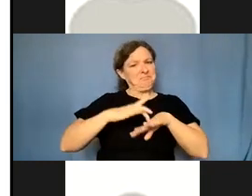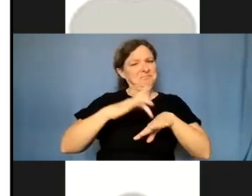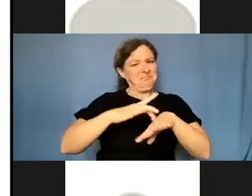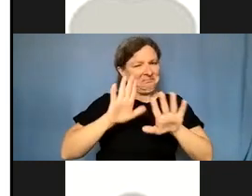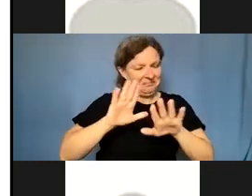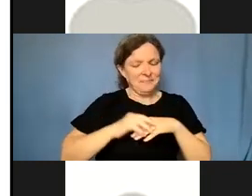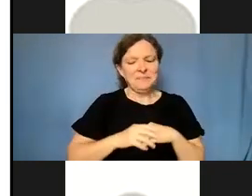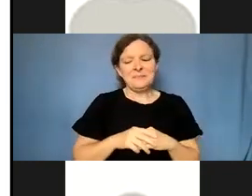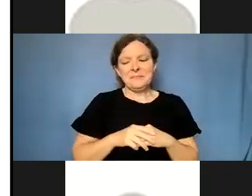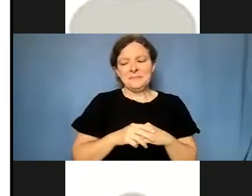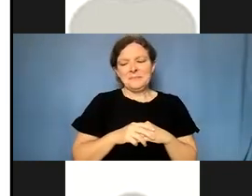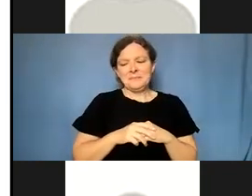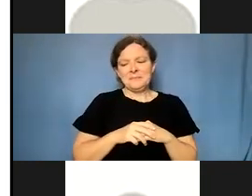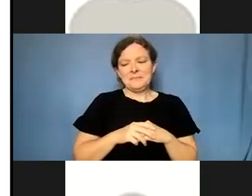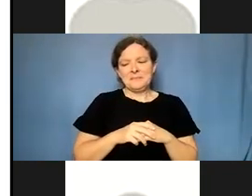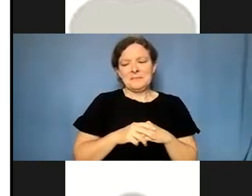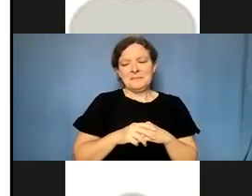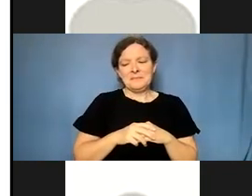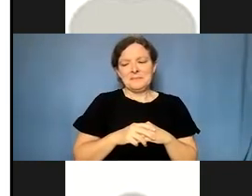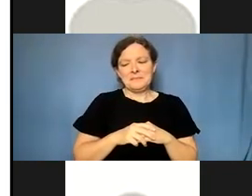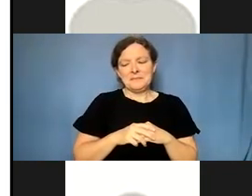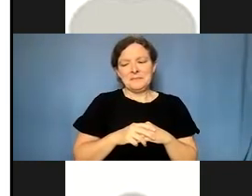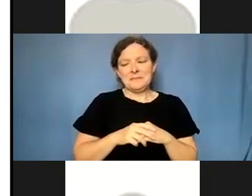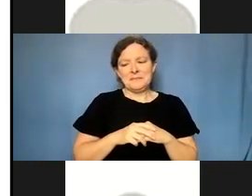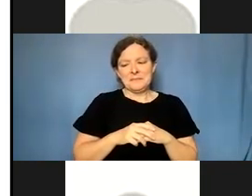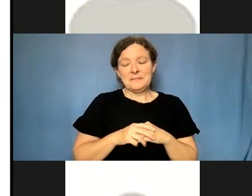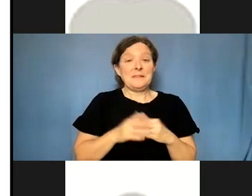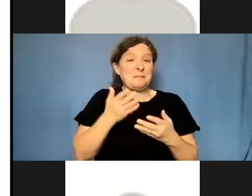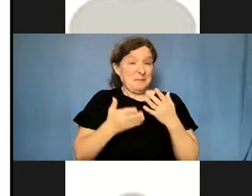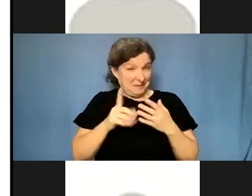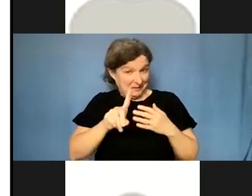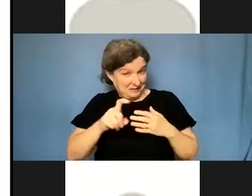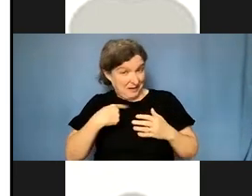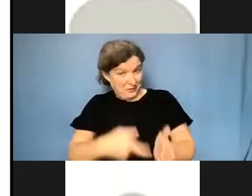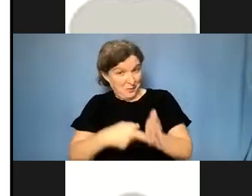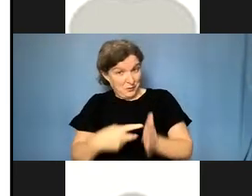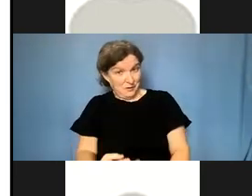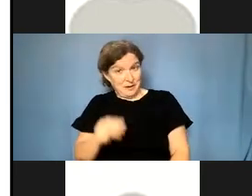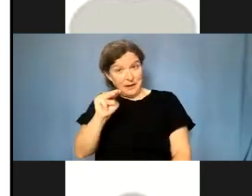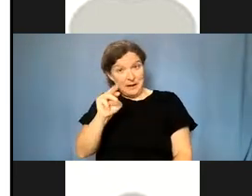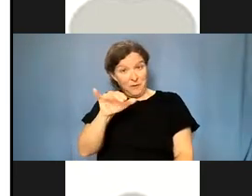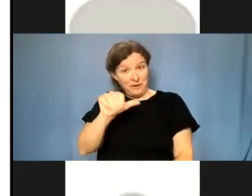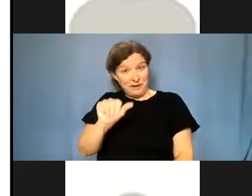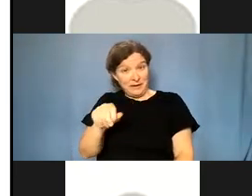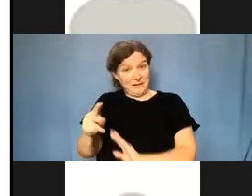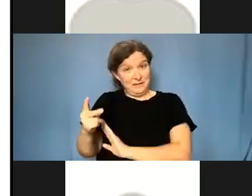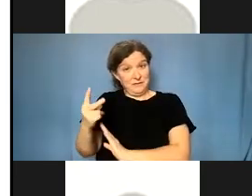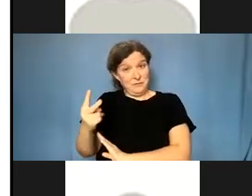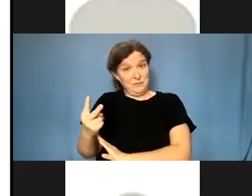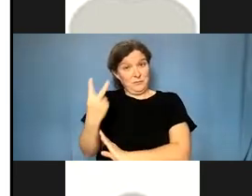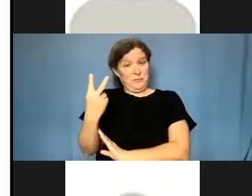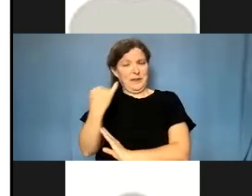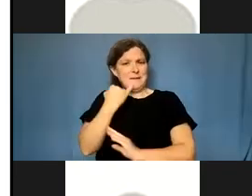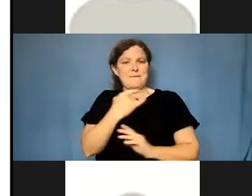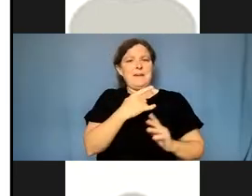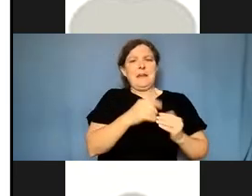presentation. One of them is, are there cases where I may need to have 2 mRNA doses if I received a vaccine not